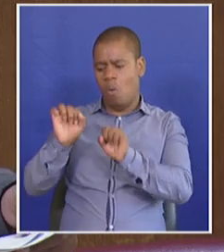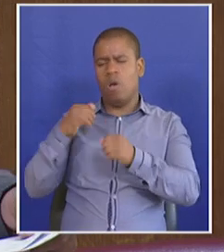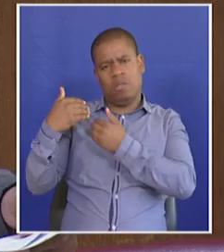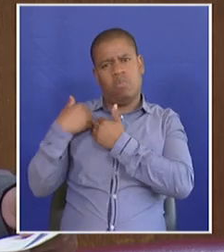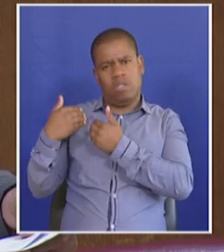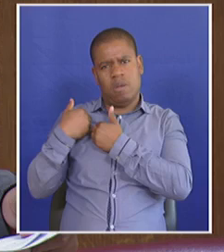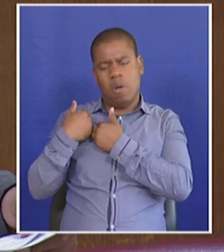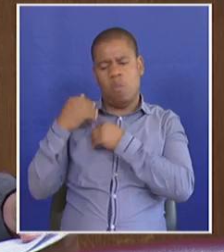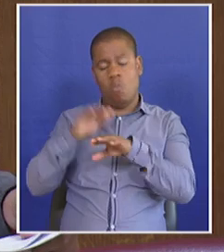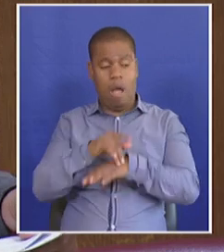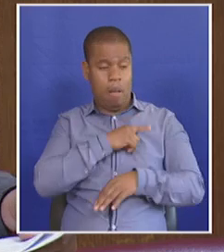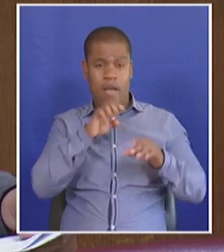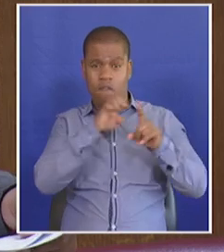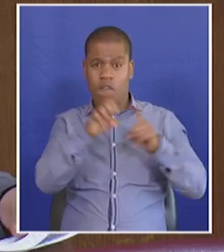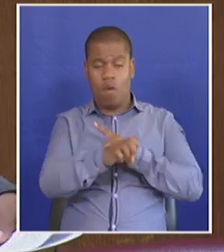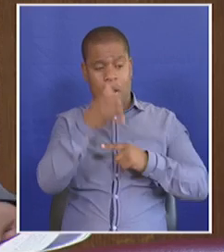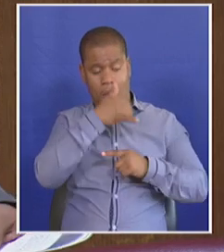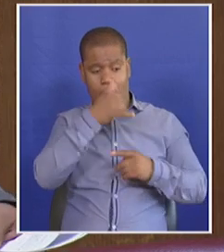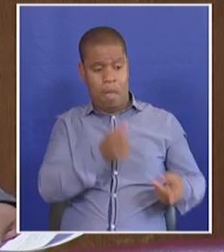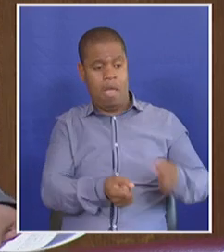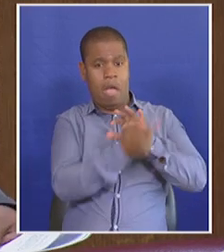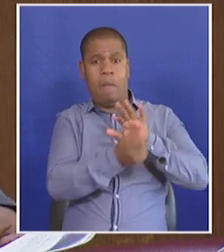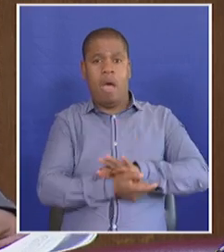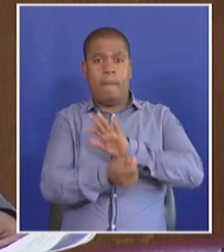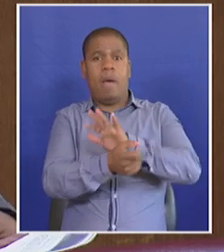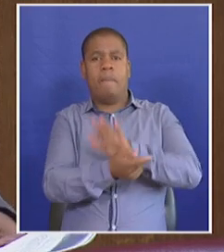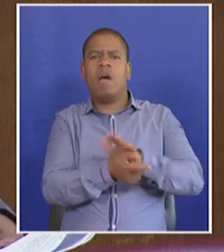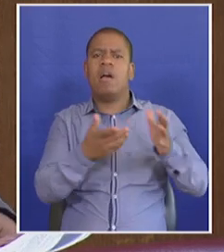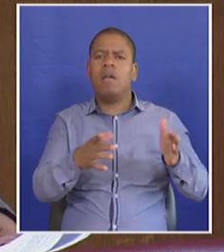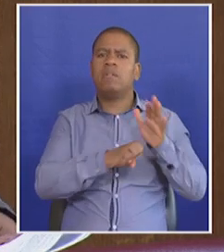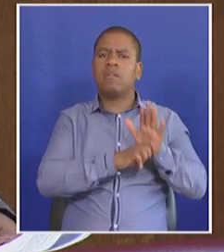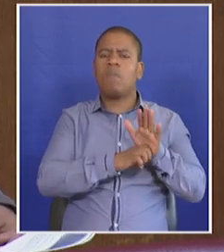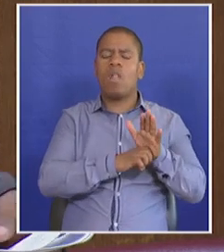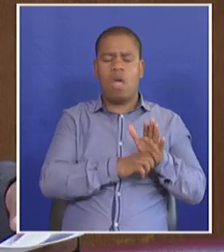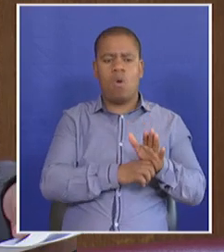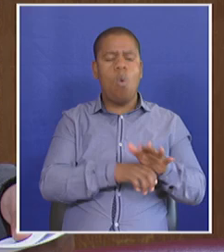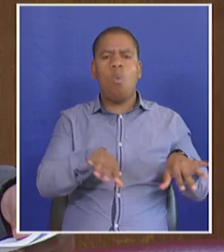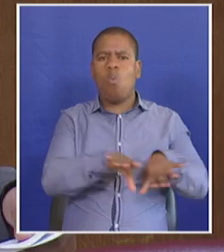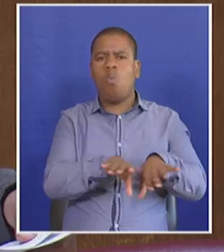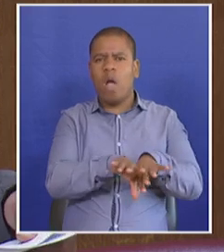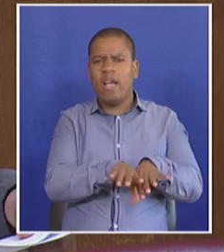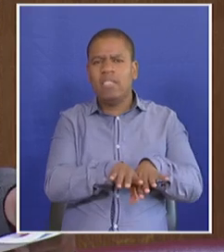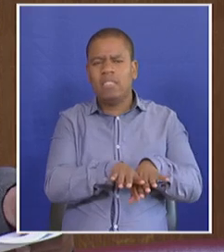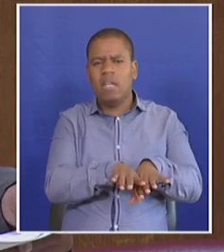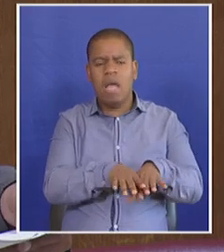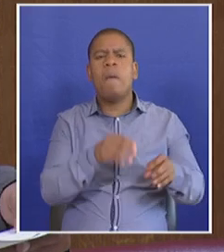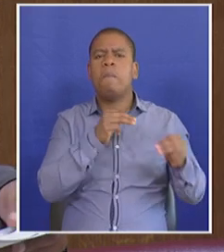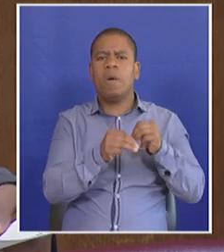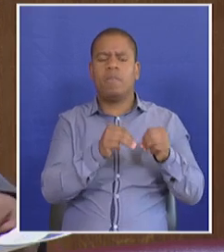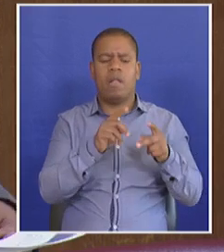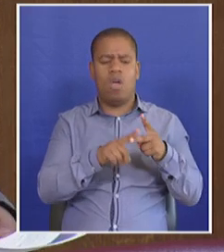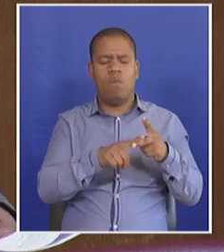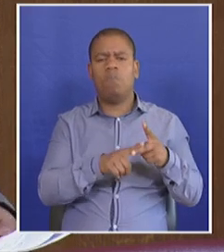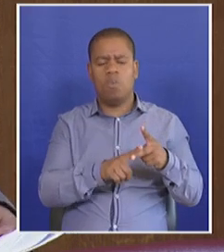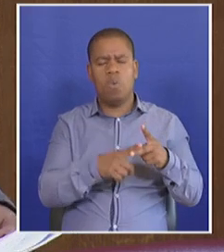of the environmental crime, such as poor solid waste management and raw sewage in the streets.